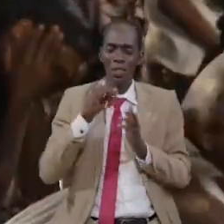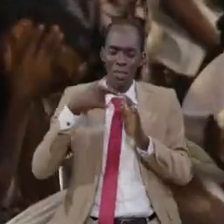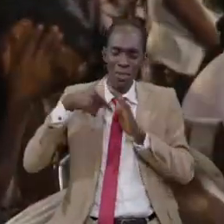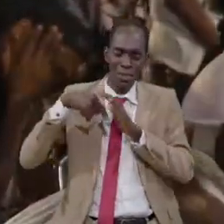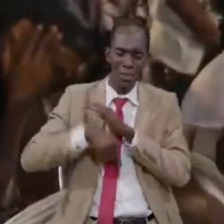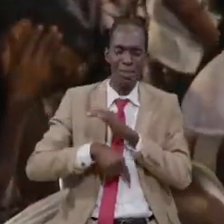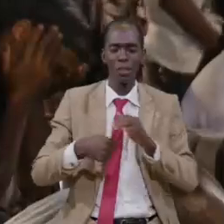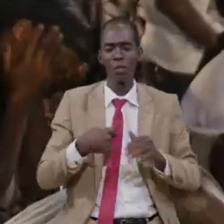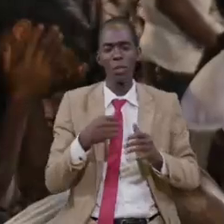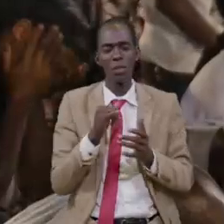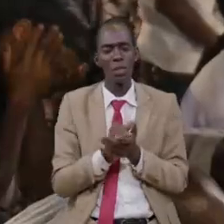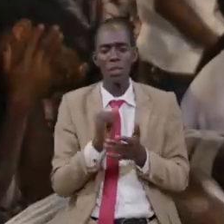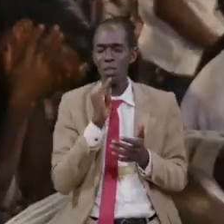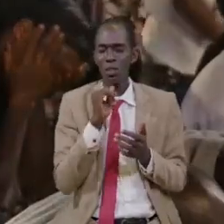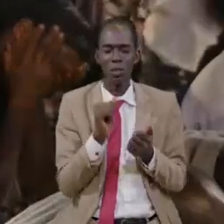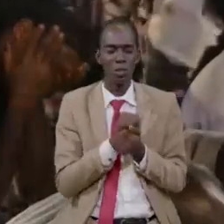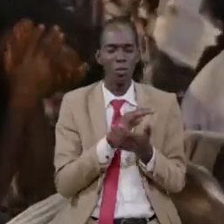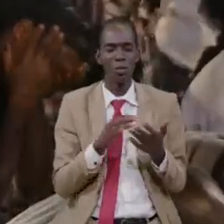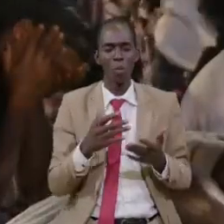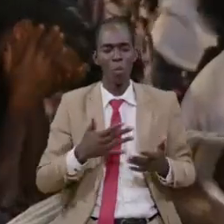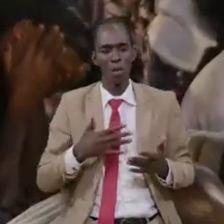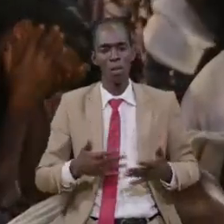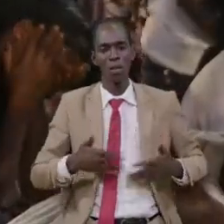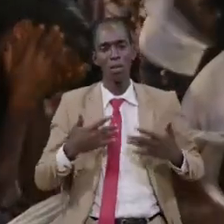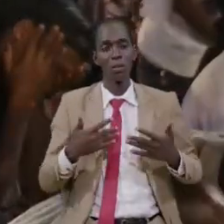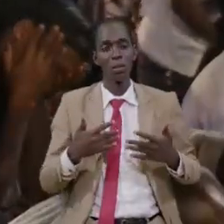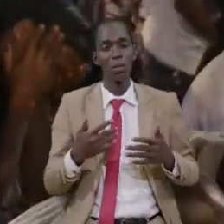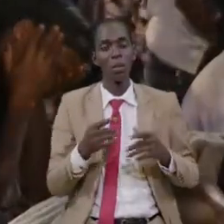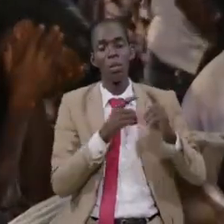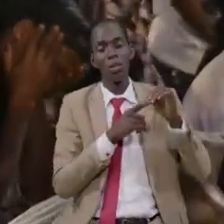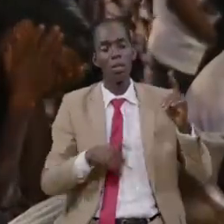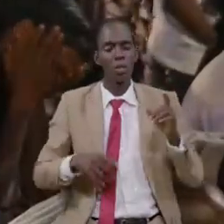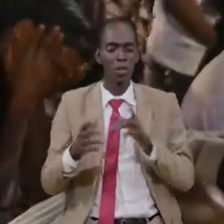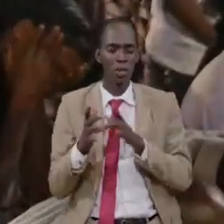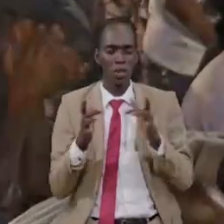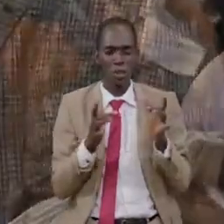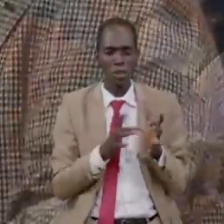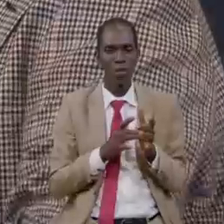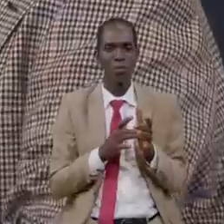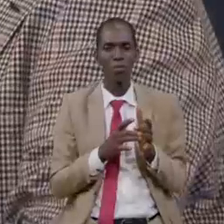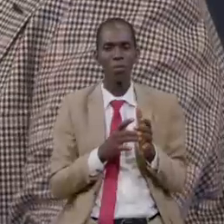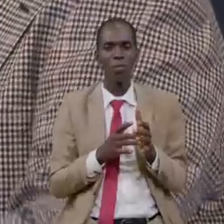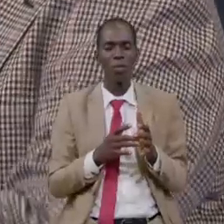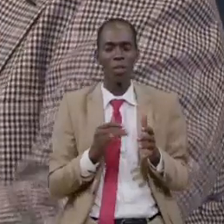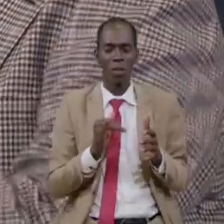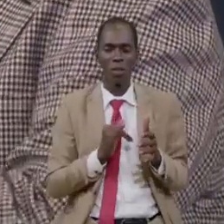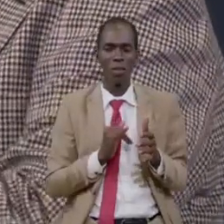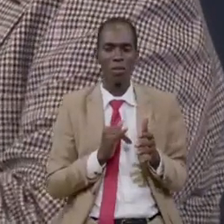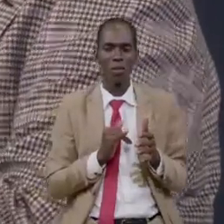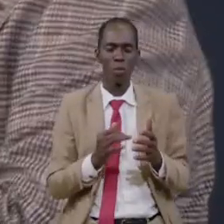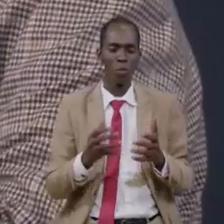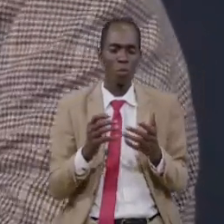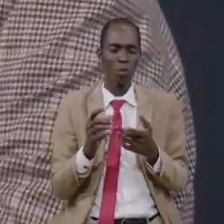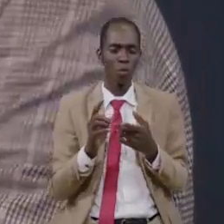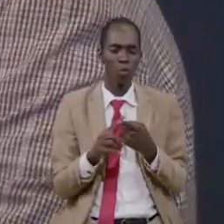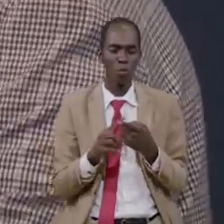life. Lord Jesus, I run away from all those satanic activities, and I